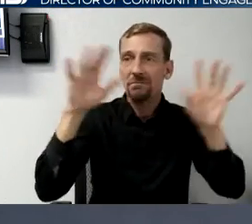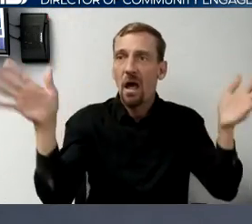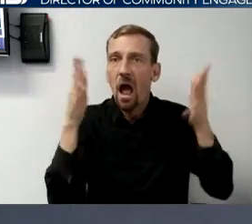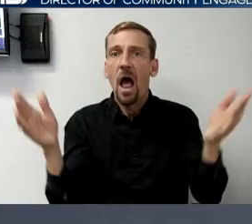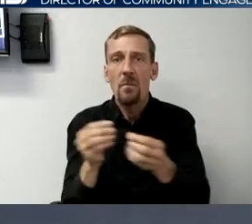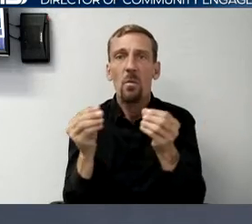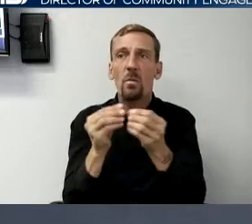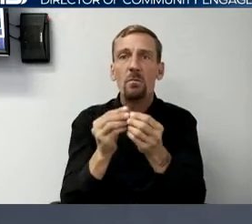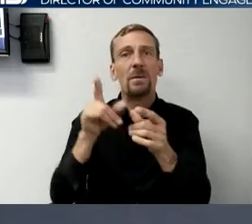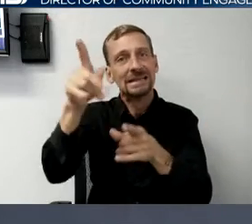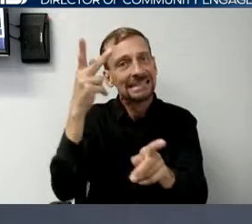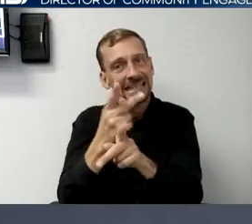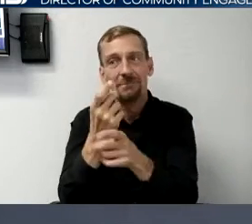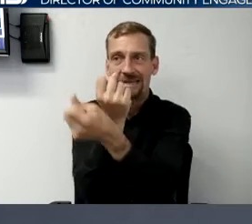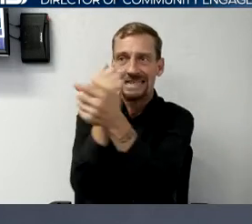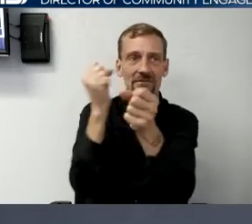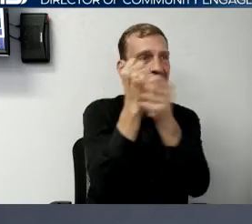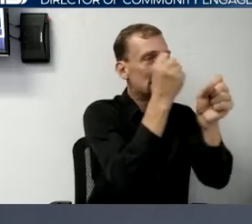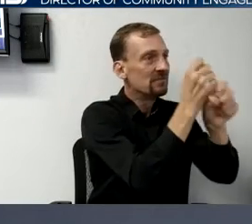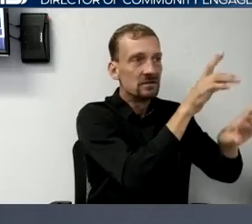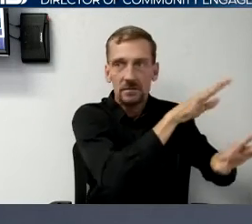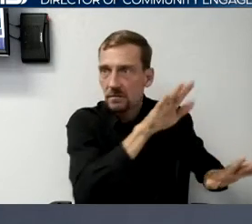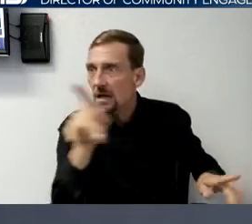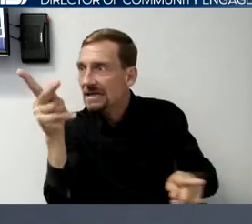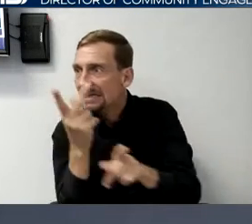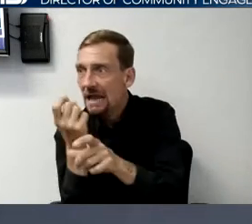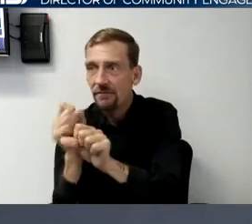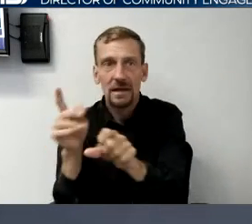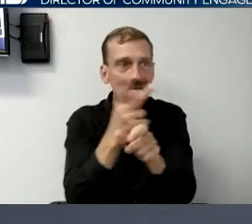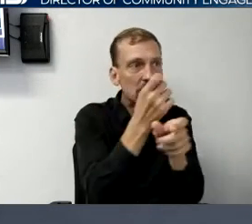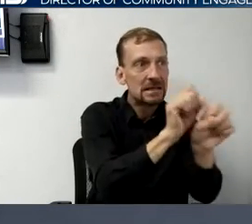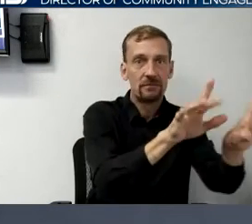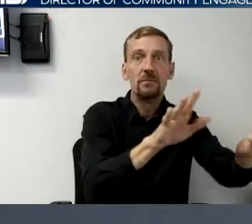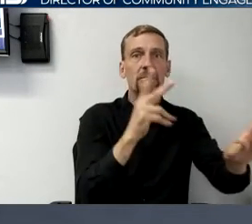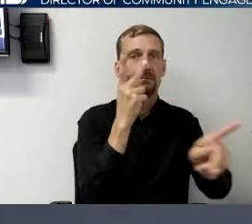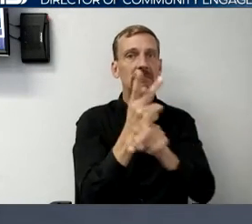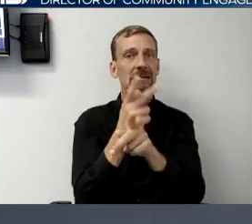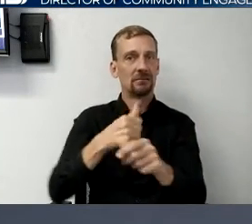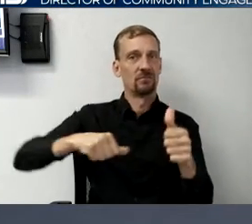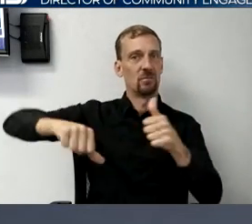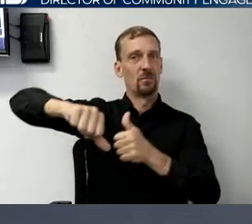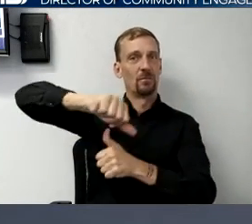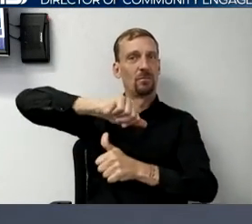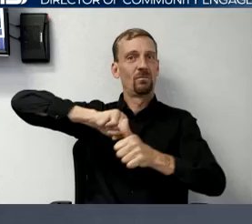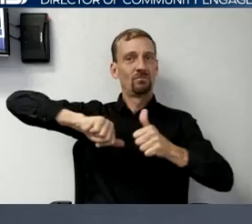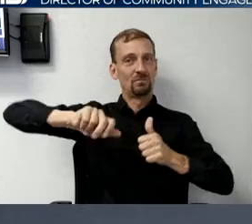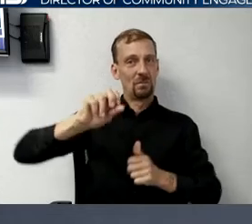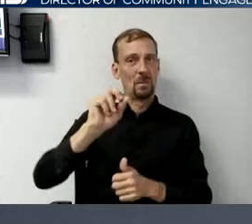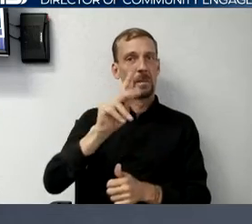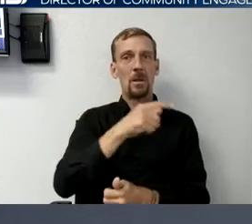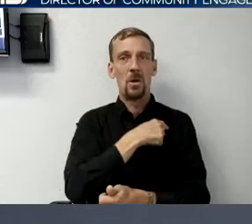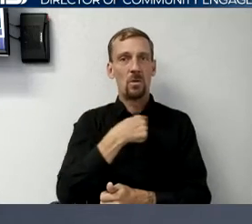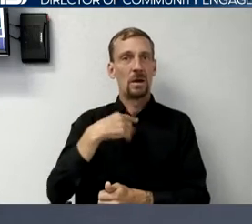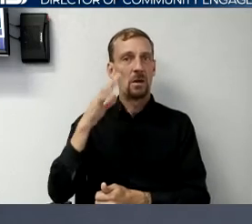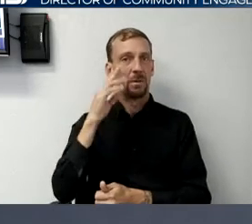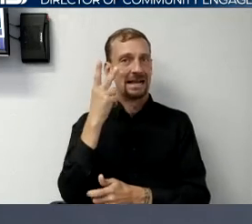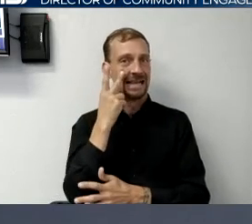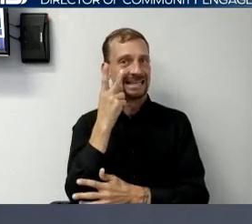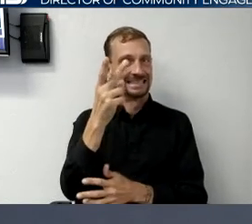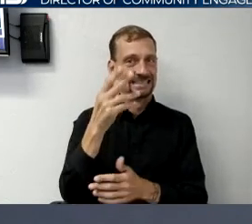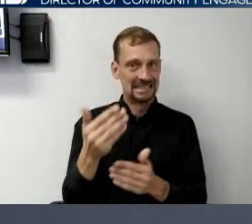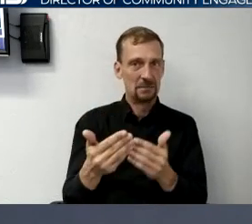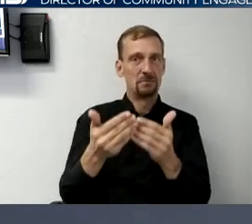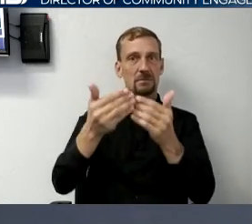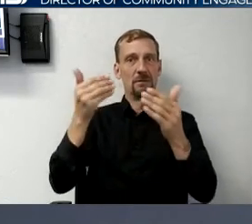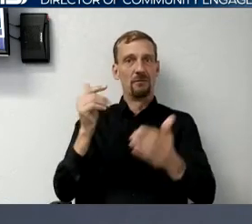people to be safe to one another and to take good care of themselves. And we'll see each other before